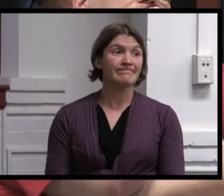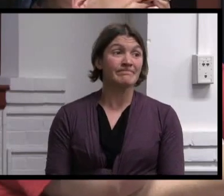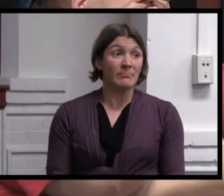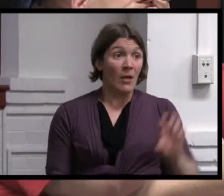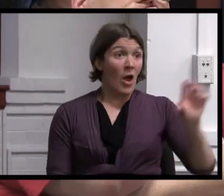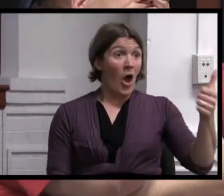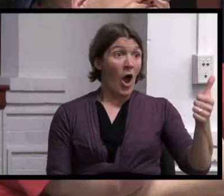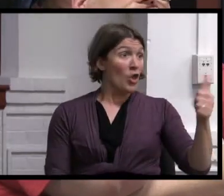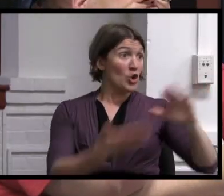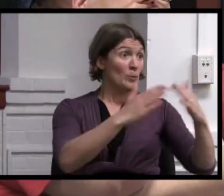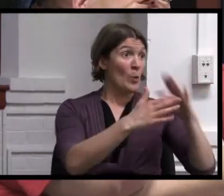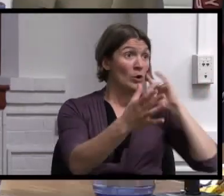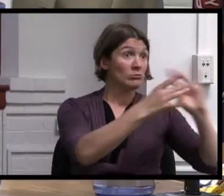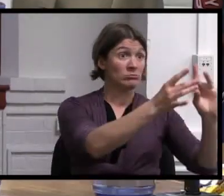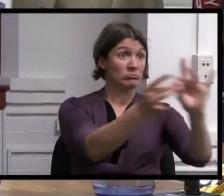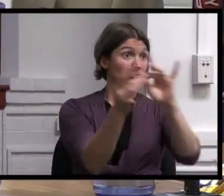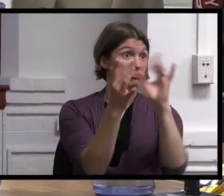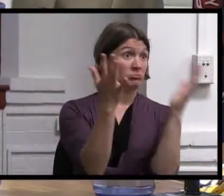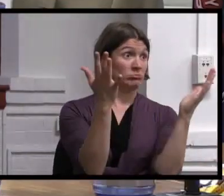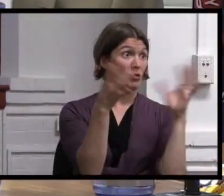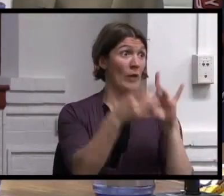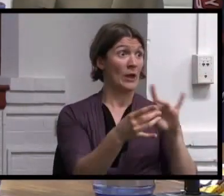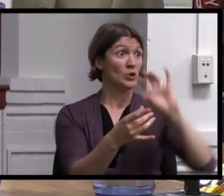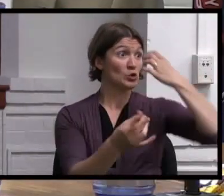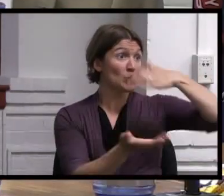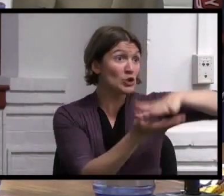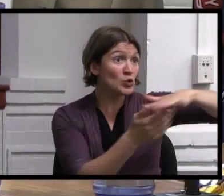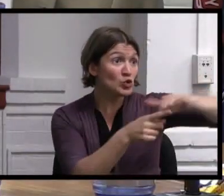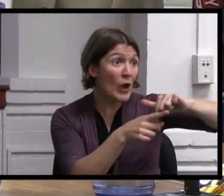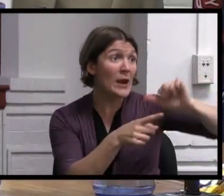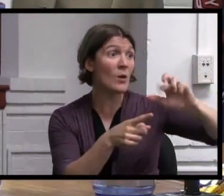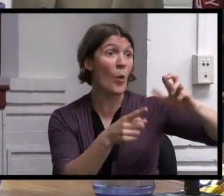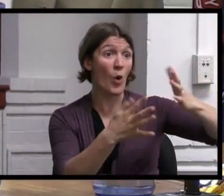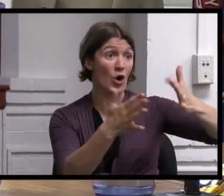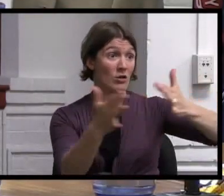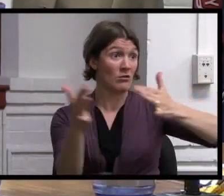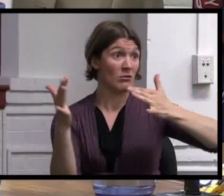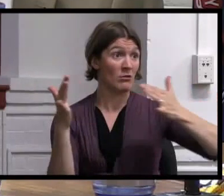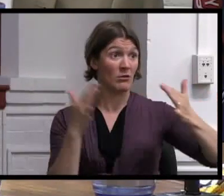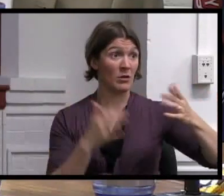Was there anyone else that wants to make a comment about something not on the agenda?